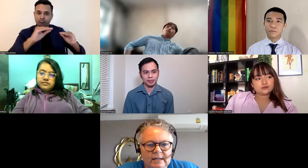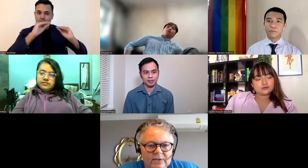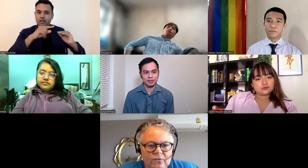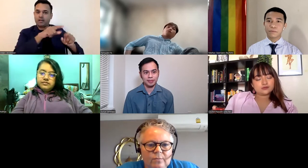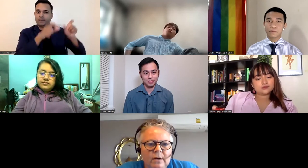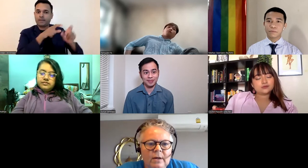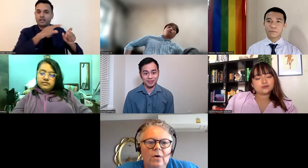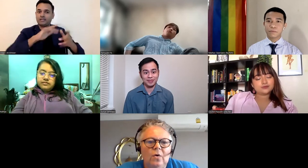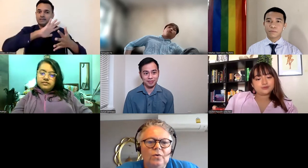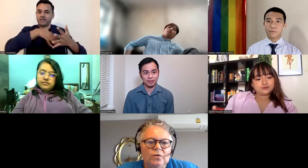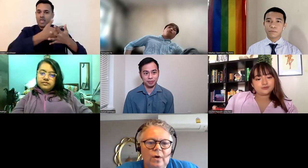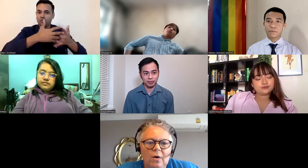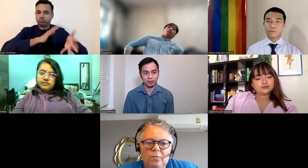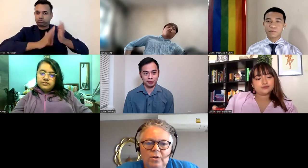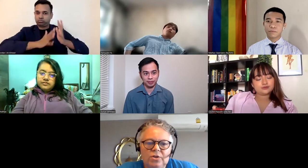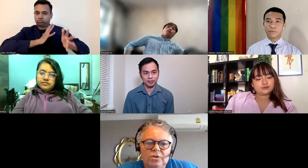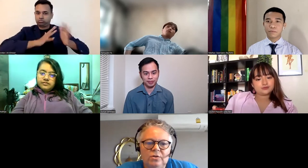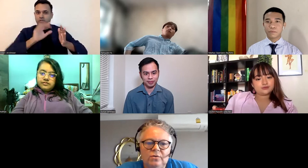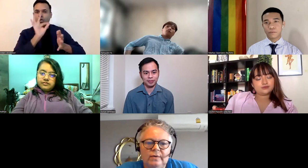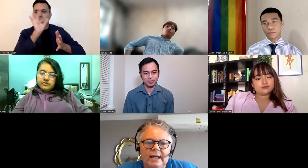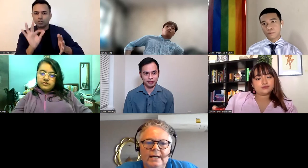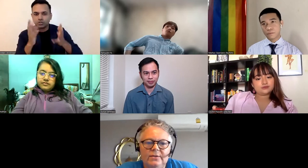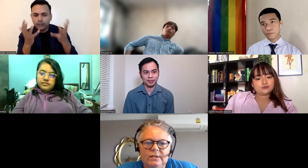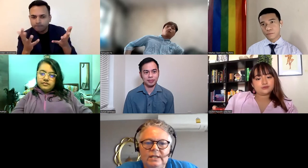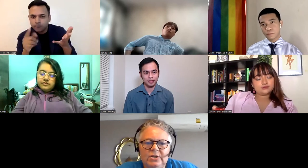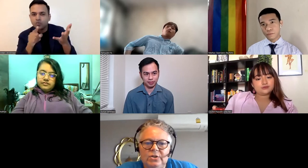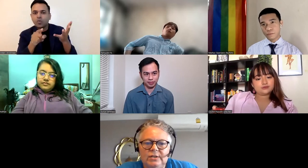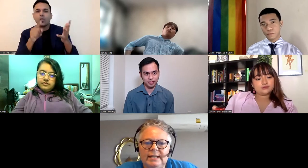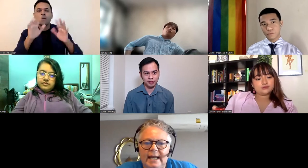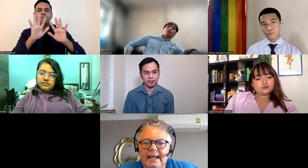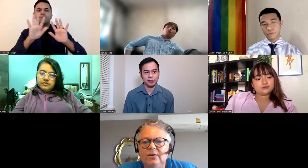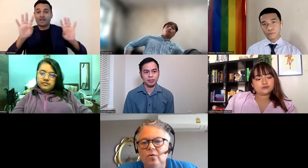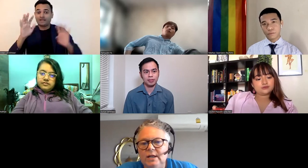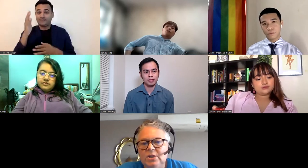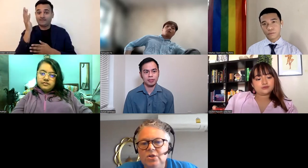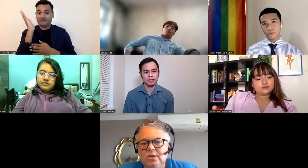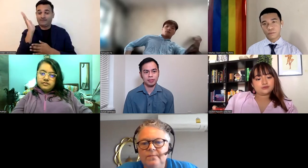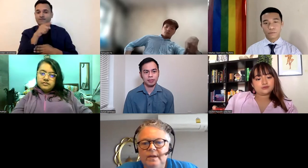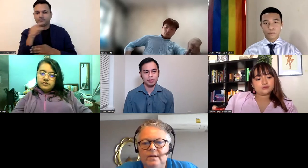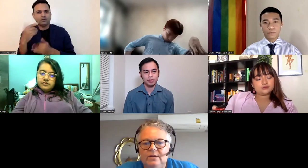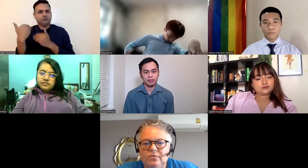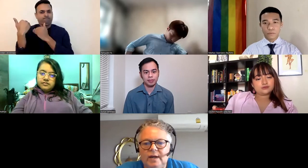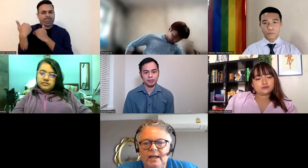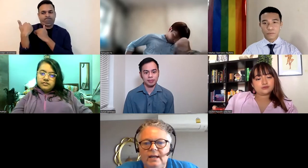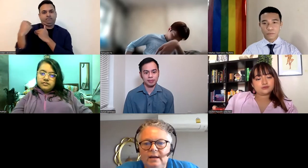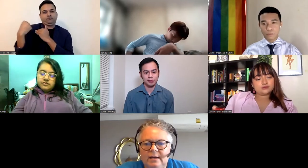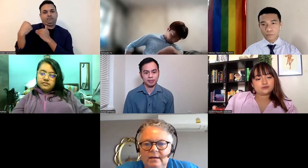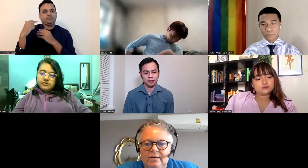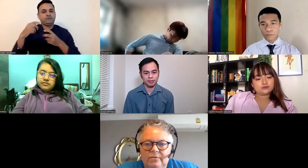in the classroom? Also, how much relies on the teachers gaining knowledge,